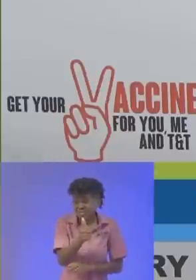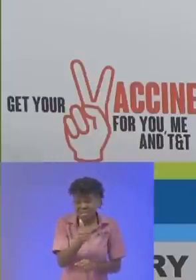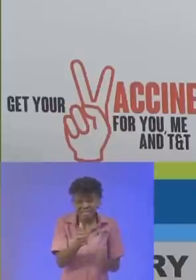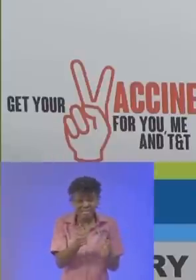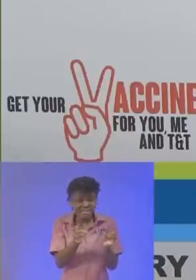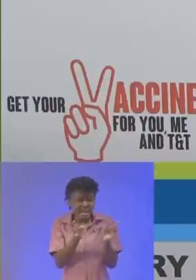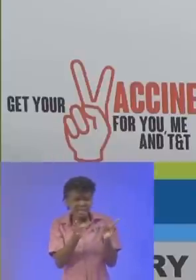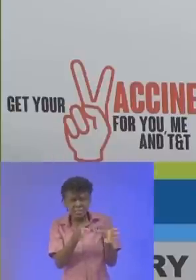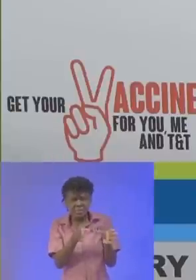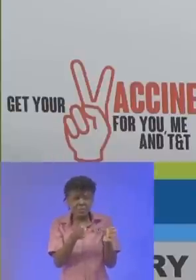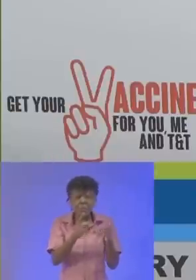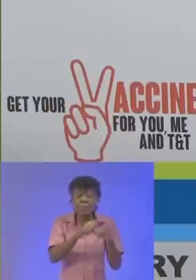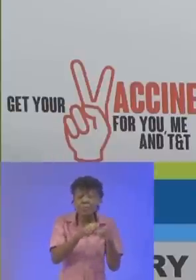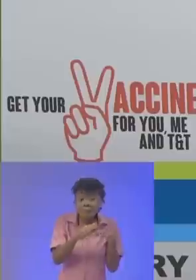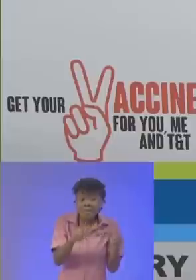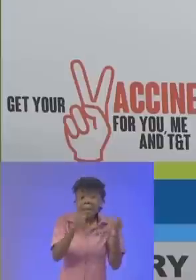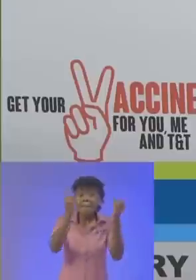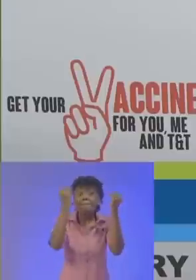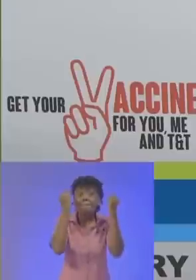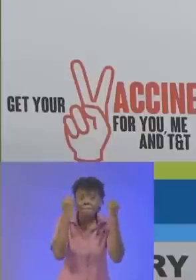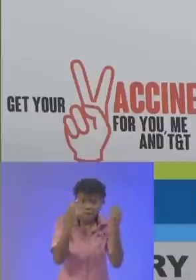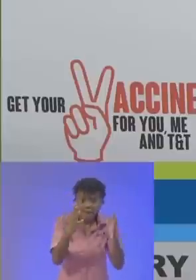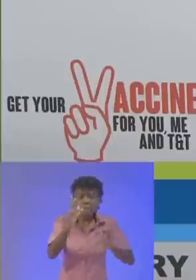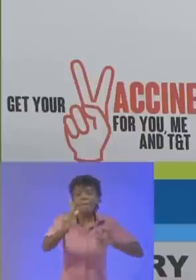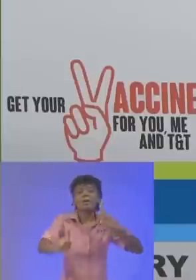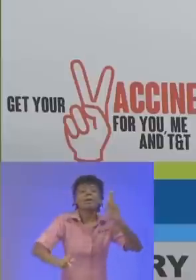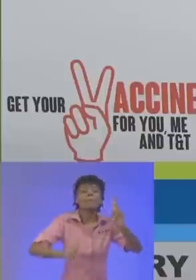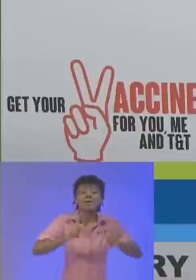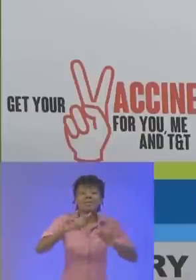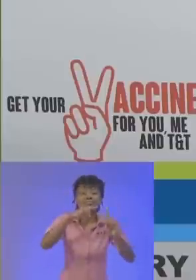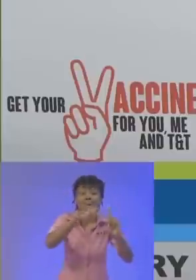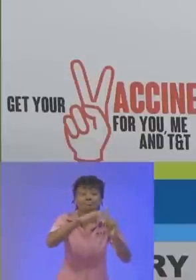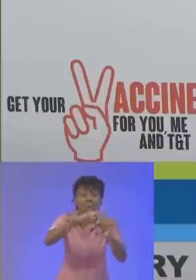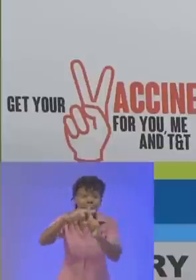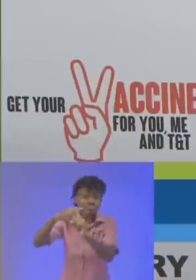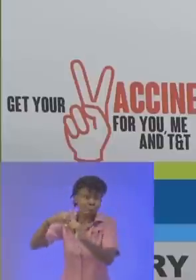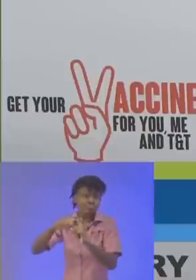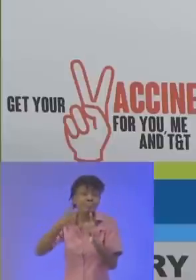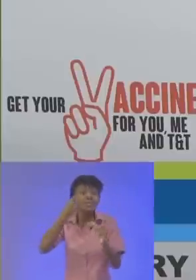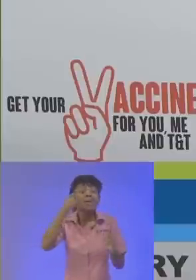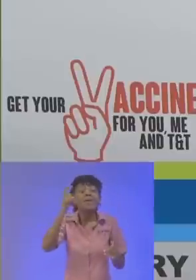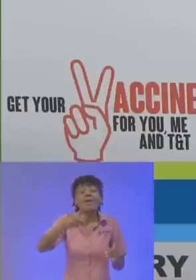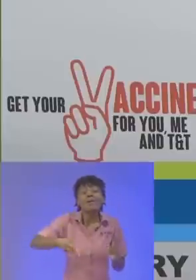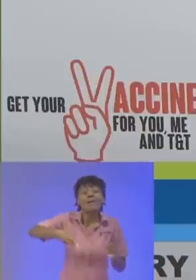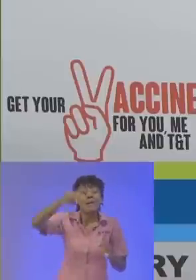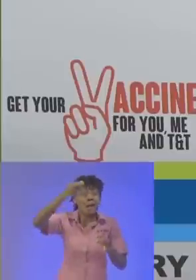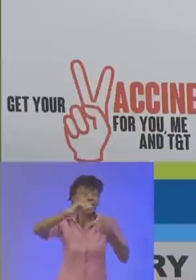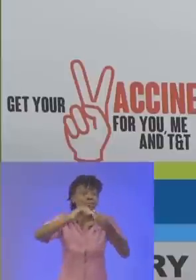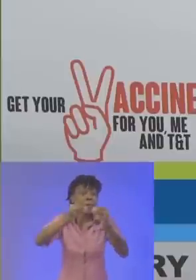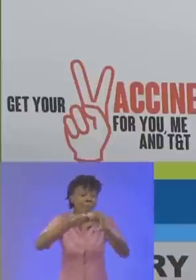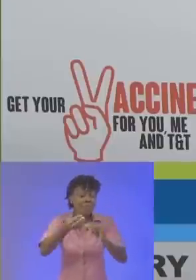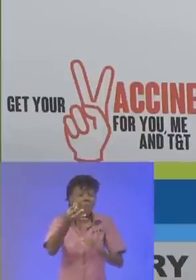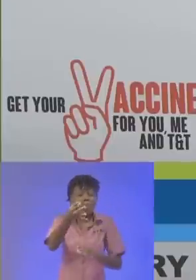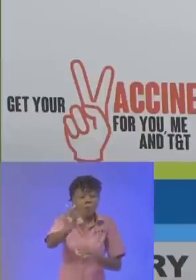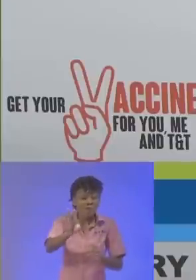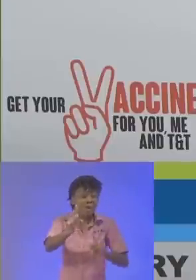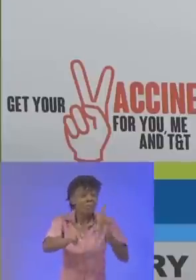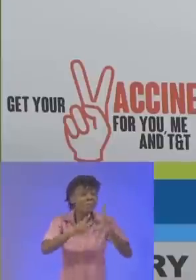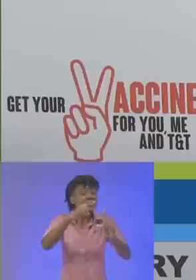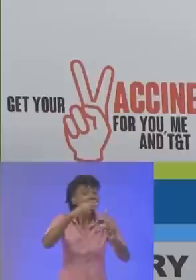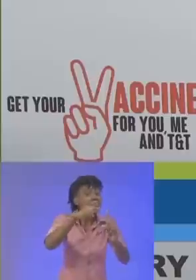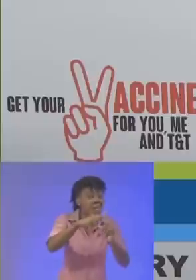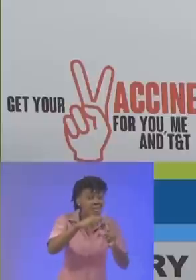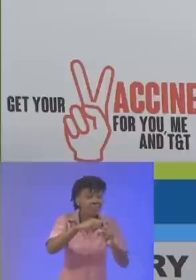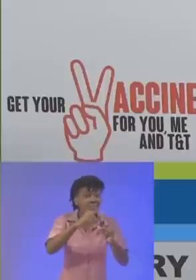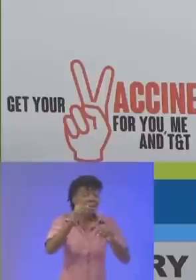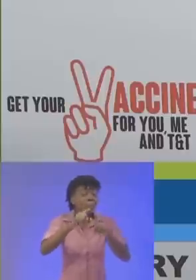are contracting the virus, and we would have noted that in the increased numbers and the high numbers, for example, yesterday's numbers, but they are less